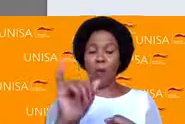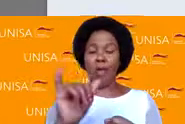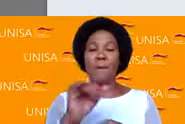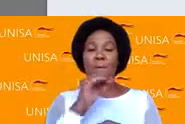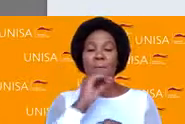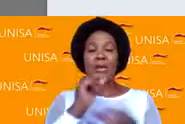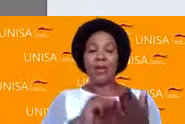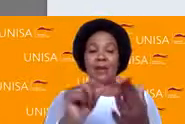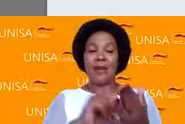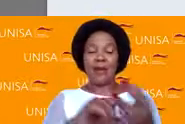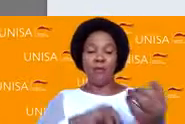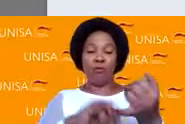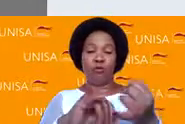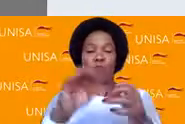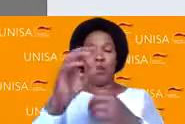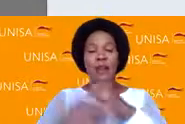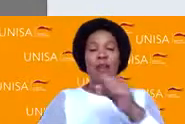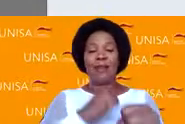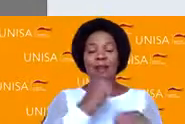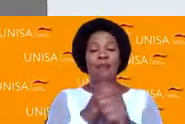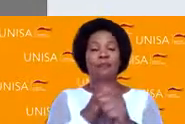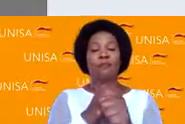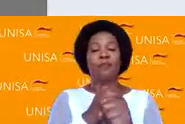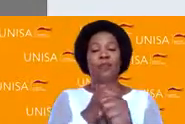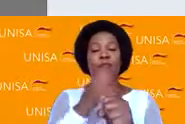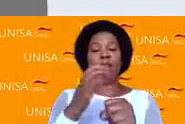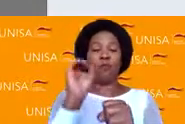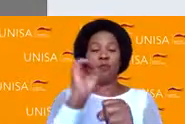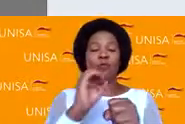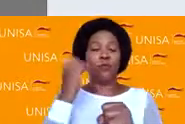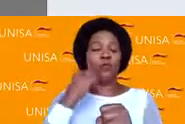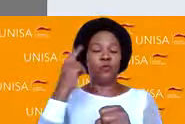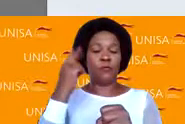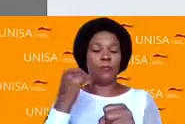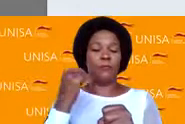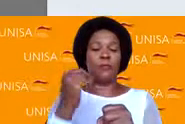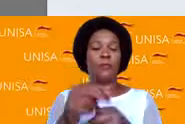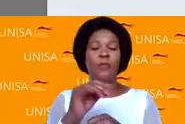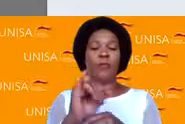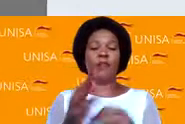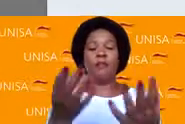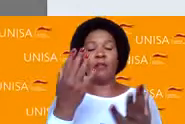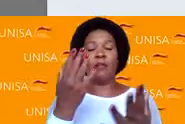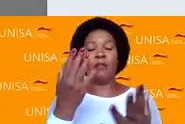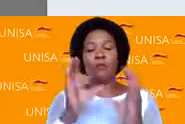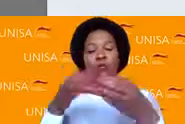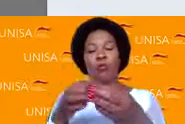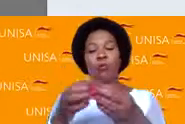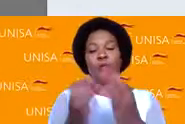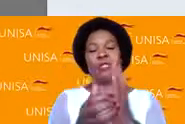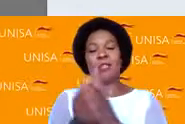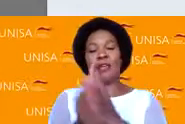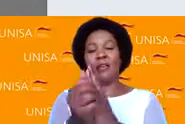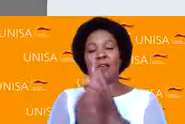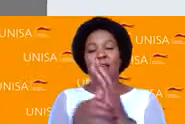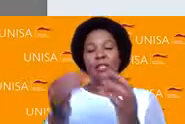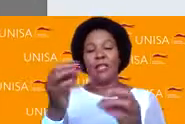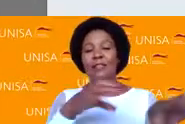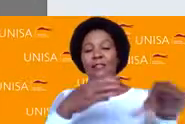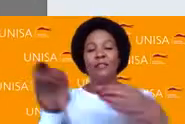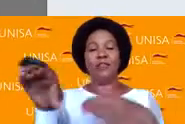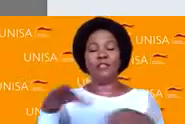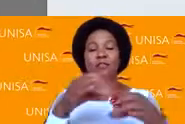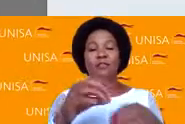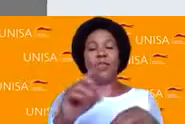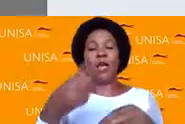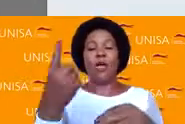site, or E2 depending on your group number. Or if it's a group site where you have to go and do activities with other